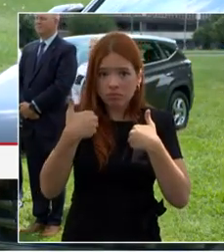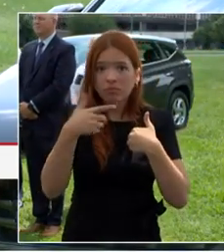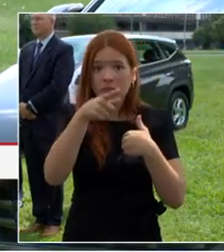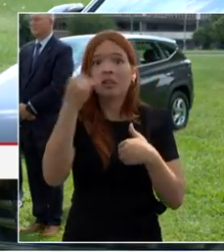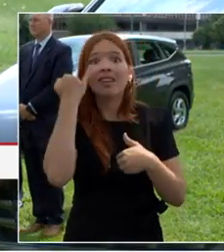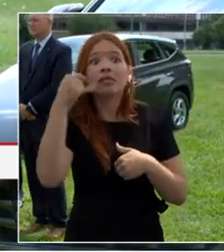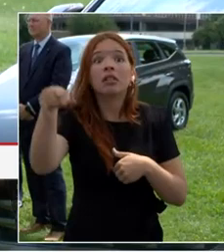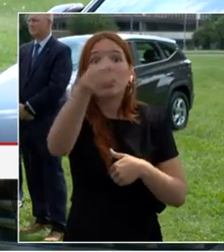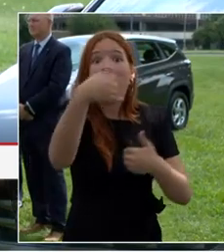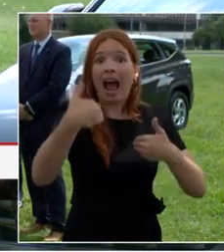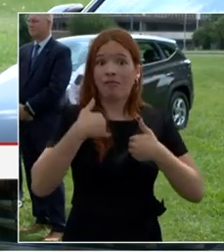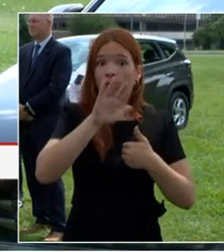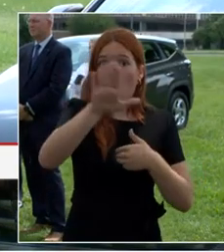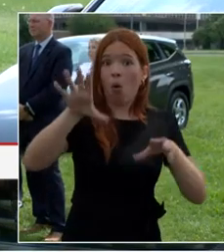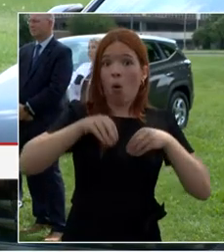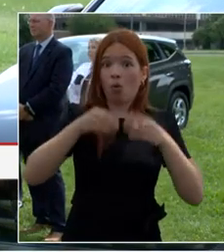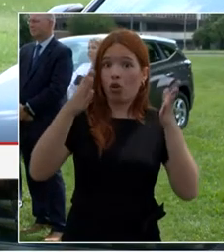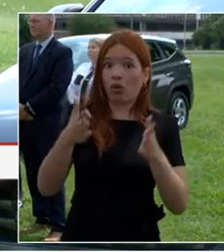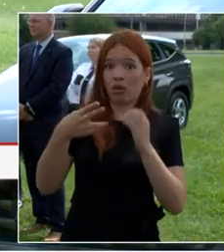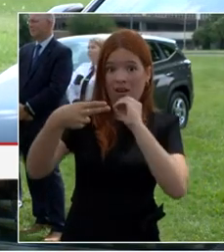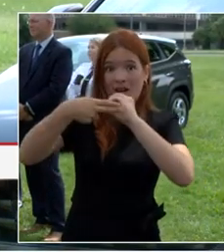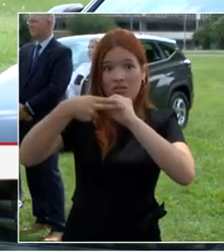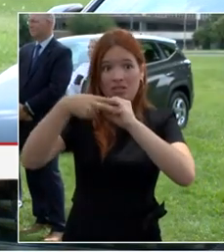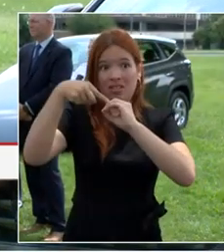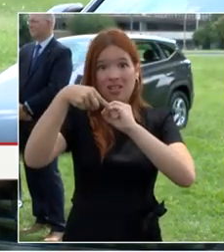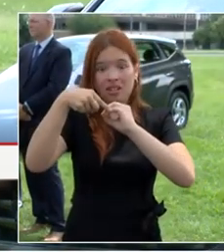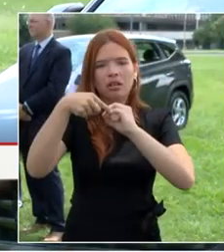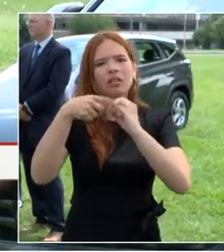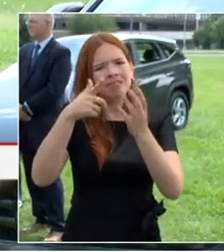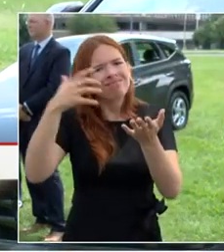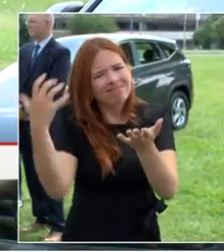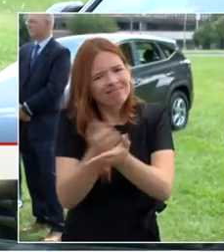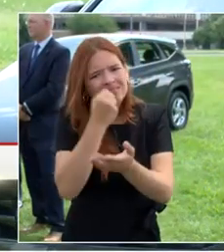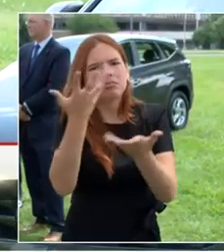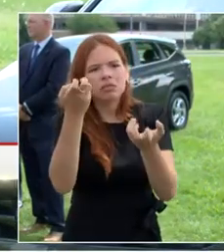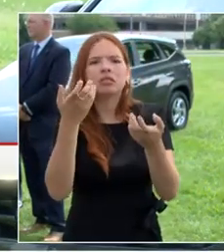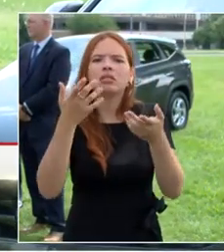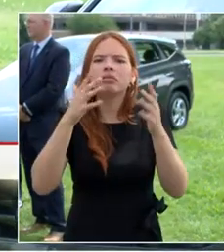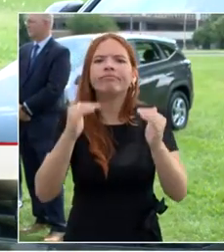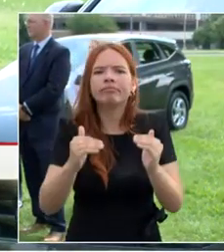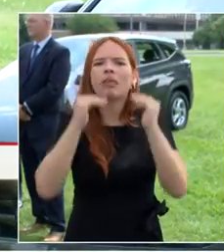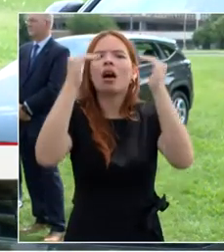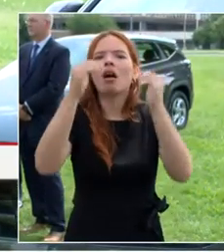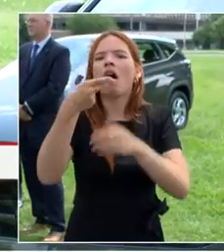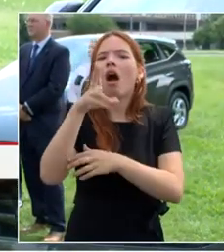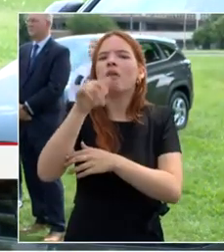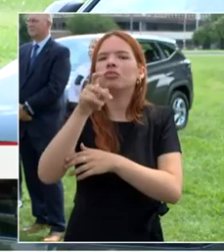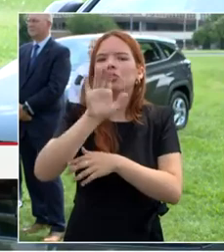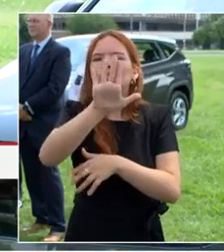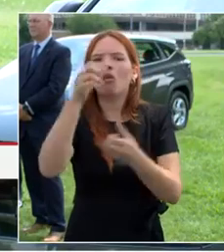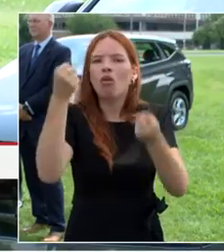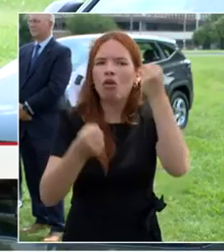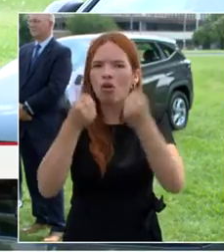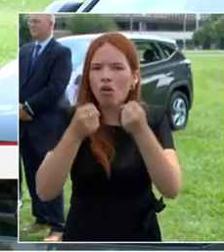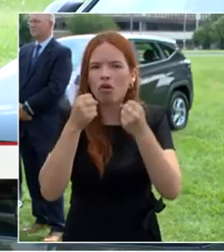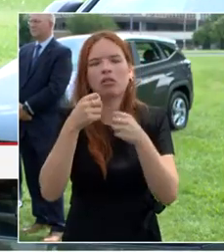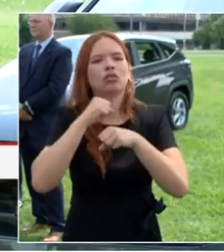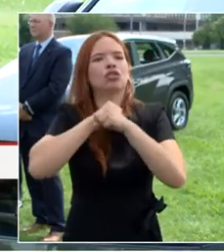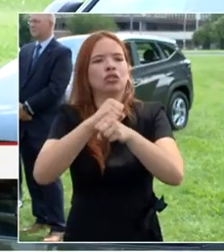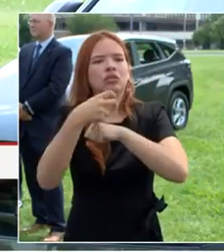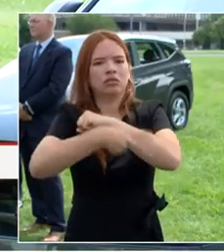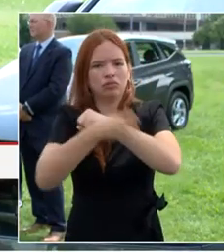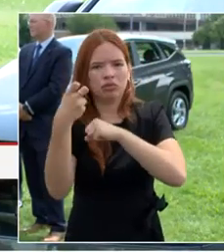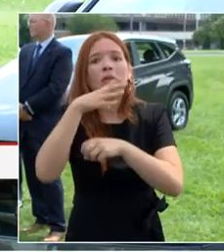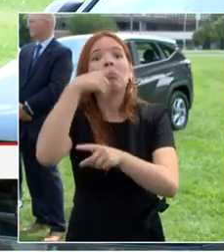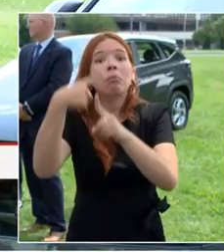upgrade. I also want to emphasize that we continue to have wheel locks available for all car owners at